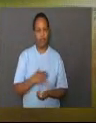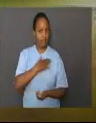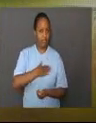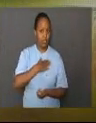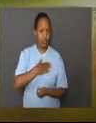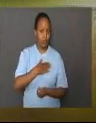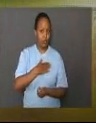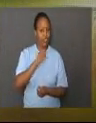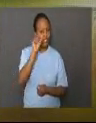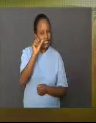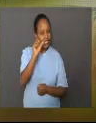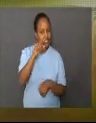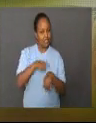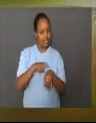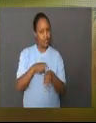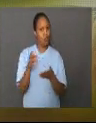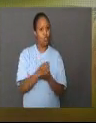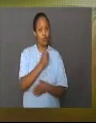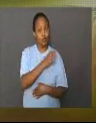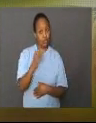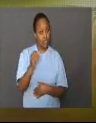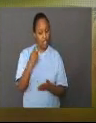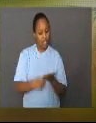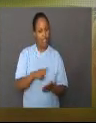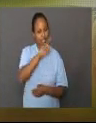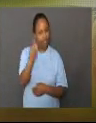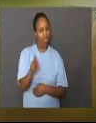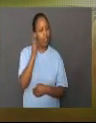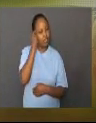Please take a few minutes to consider this question.